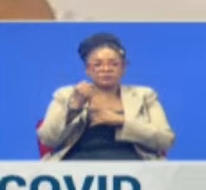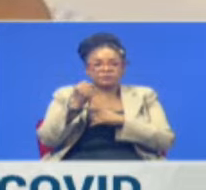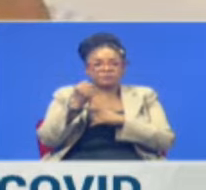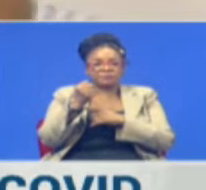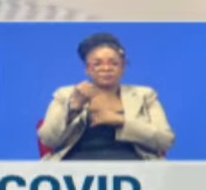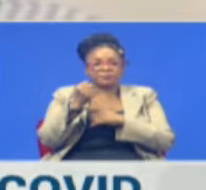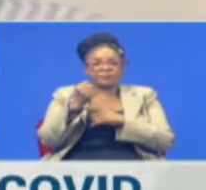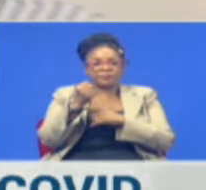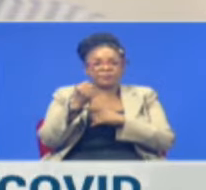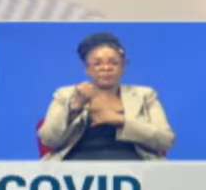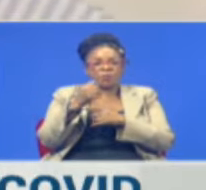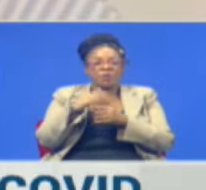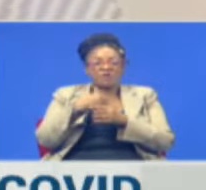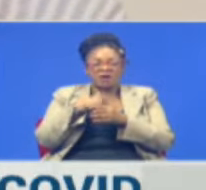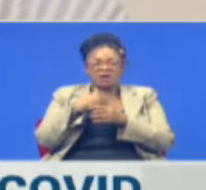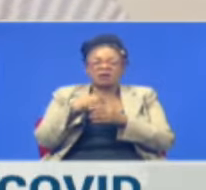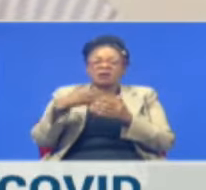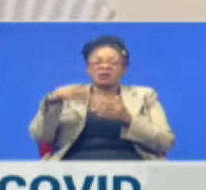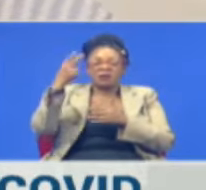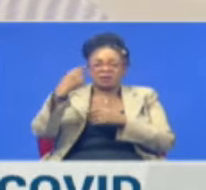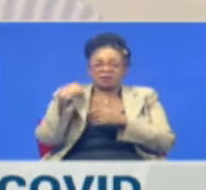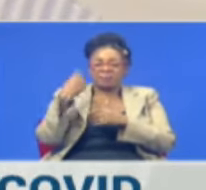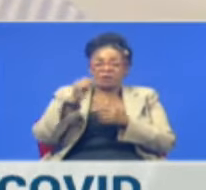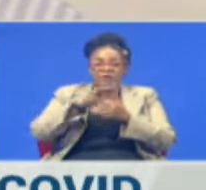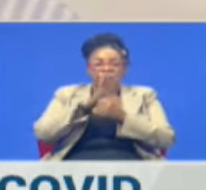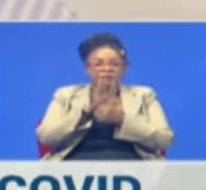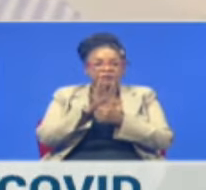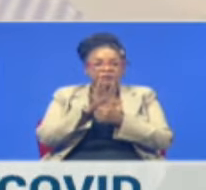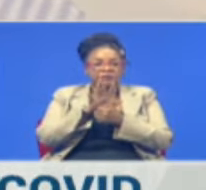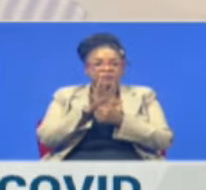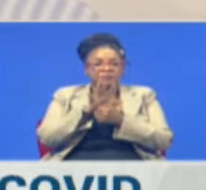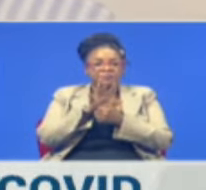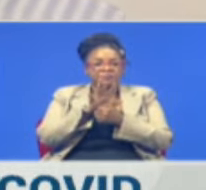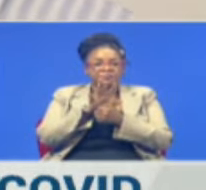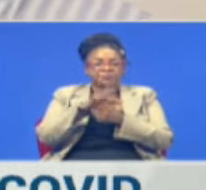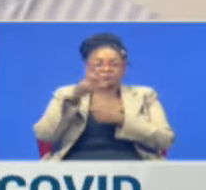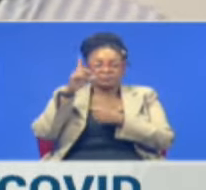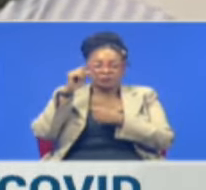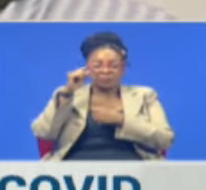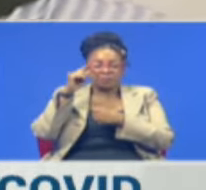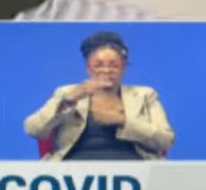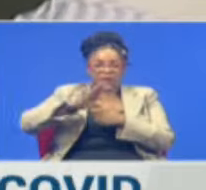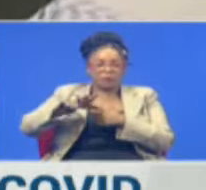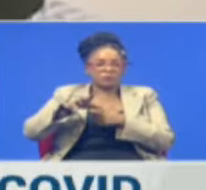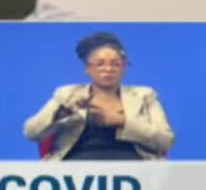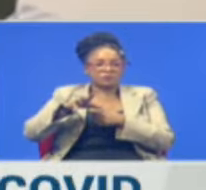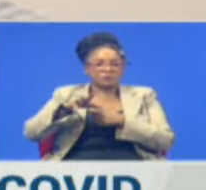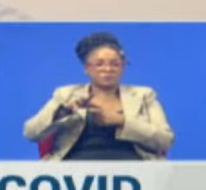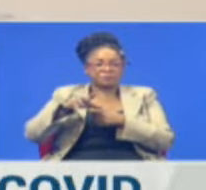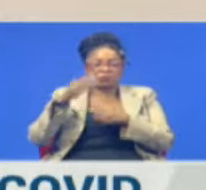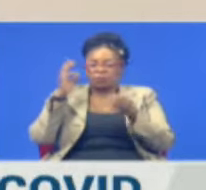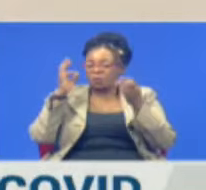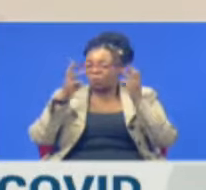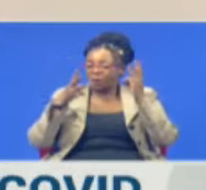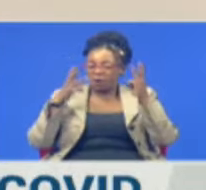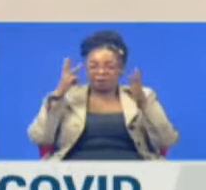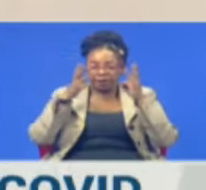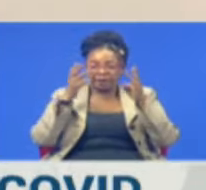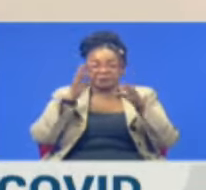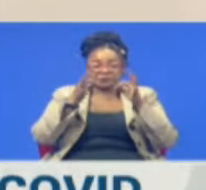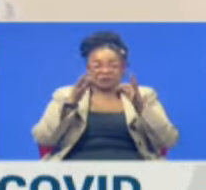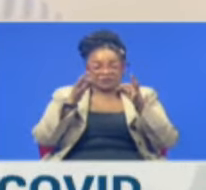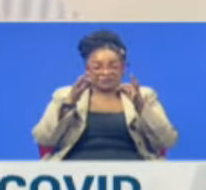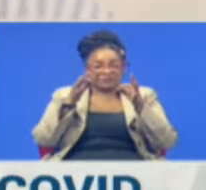witnessed an upsurge of COVID-19 in the county of Mombasa, and we are worried that if we don't take